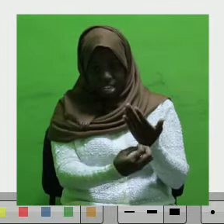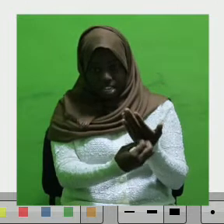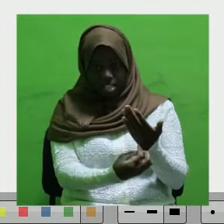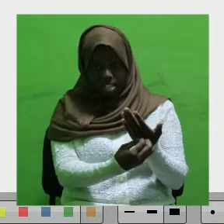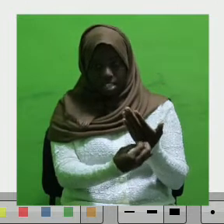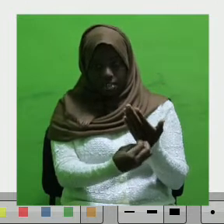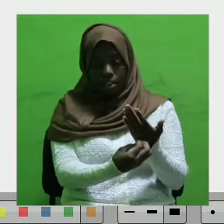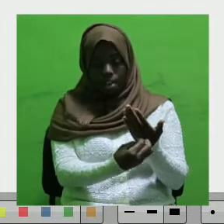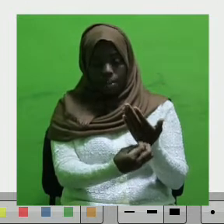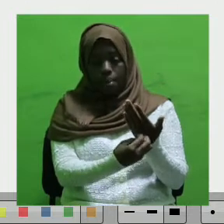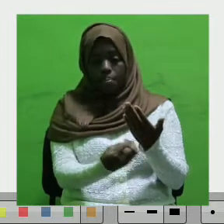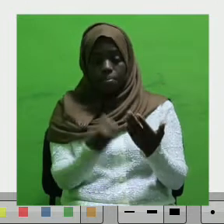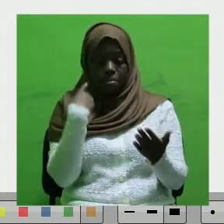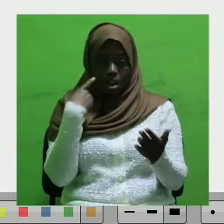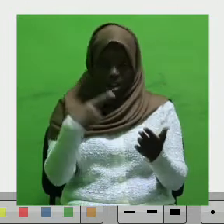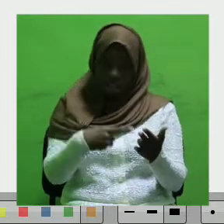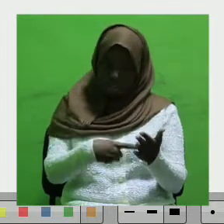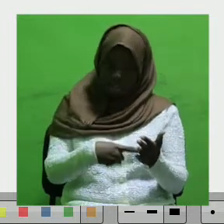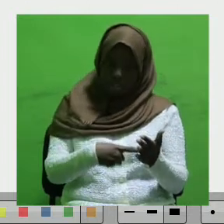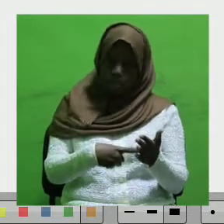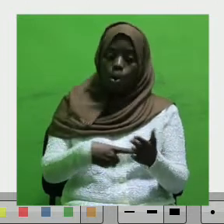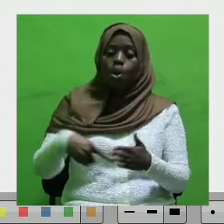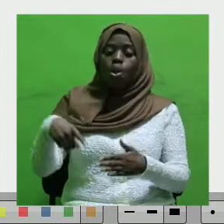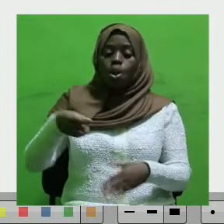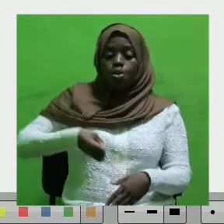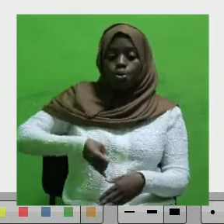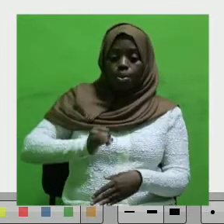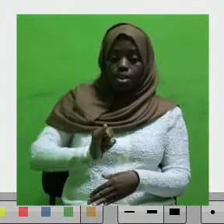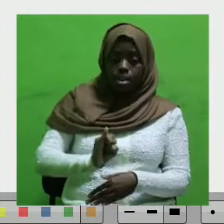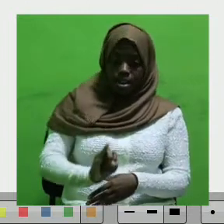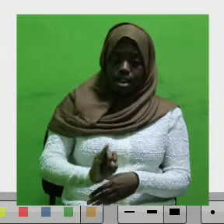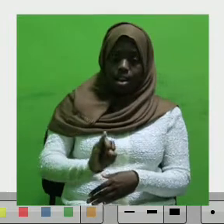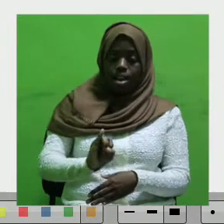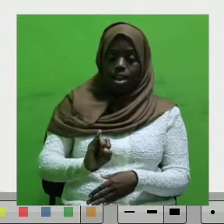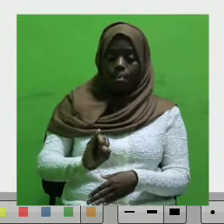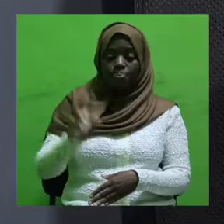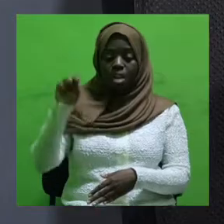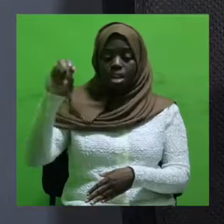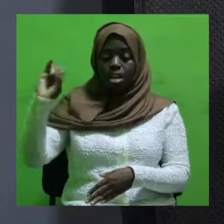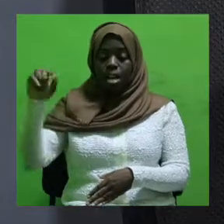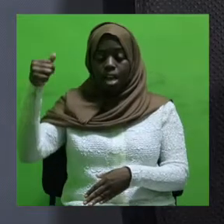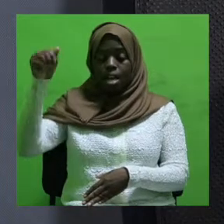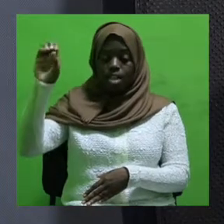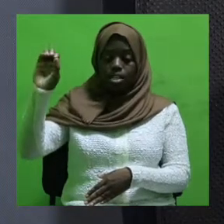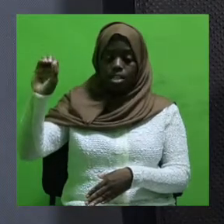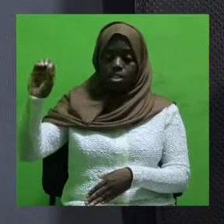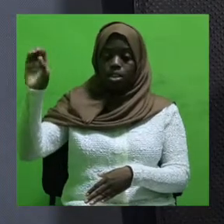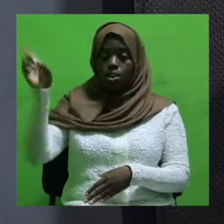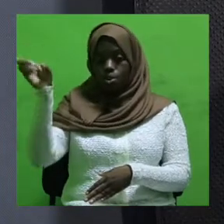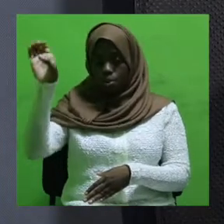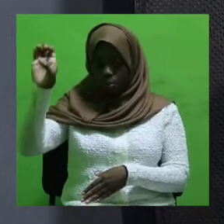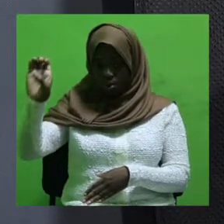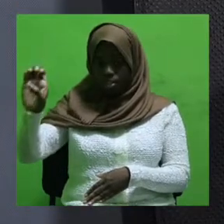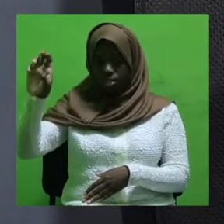comprised of amino acids, urea, glucose, mineral salts, excess water. So this is